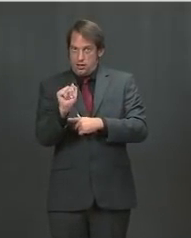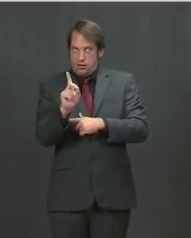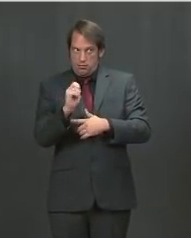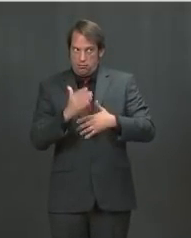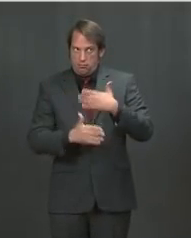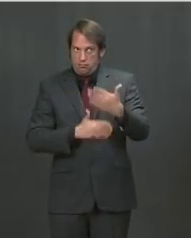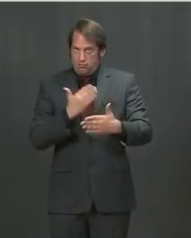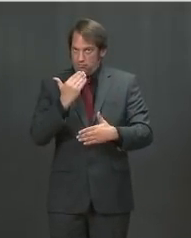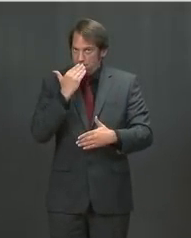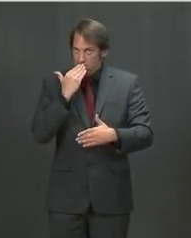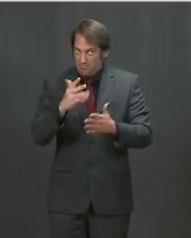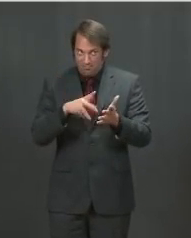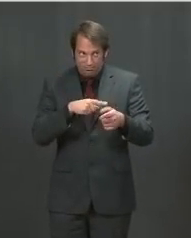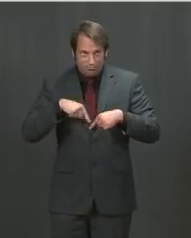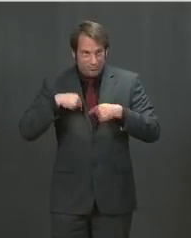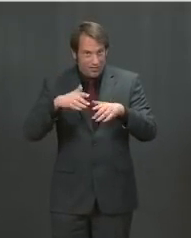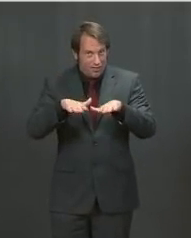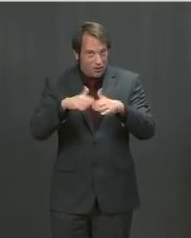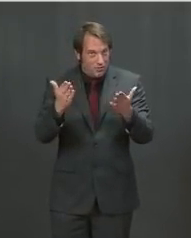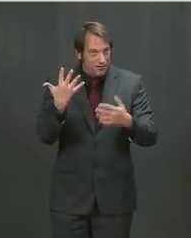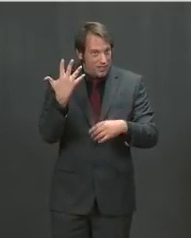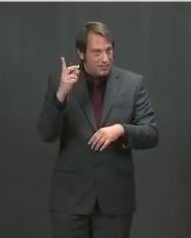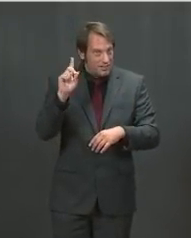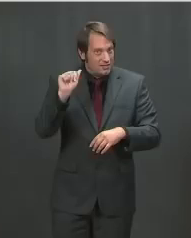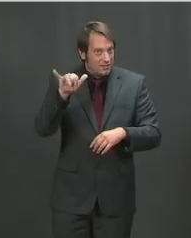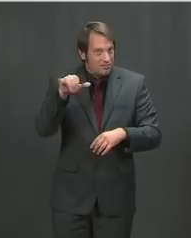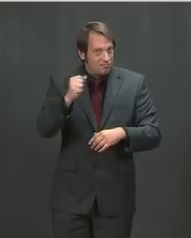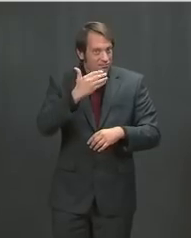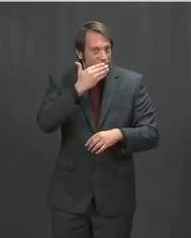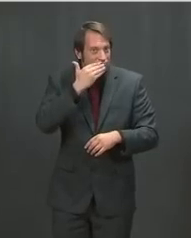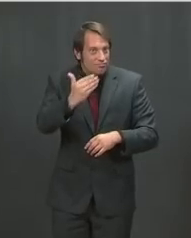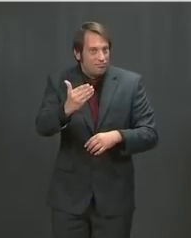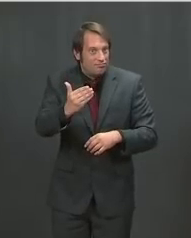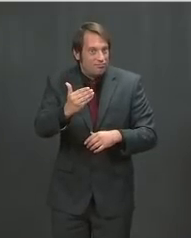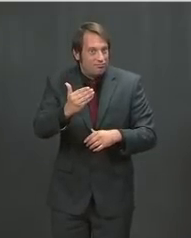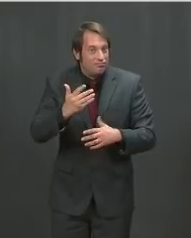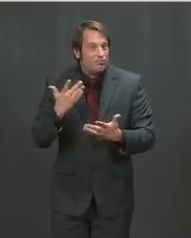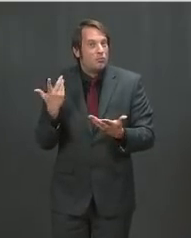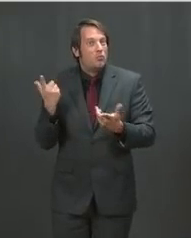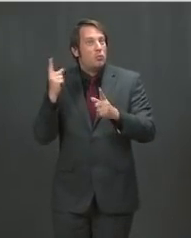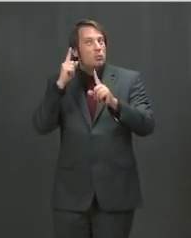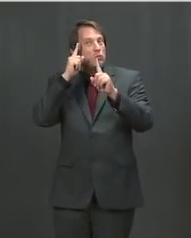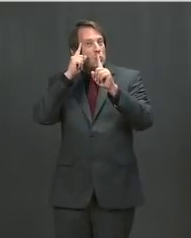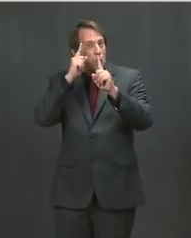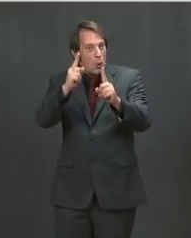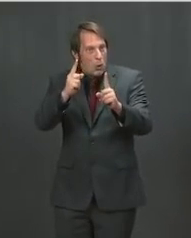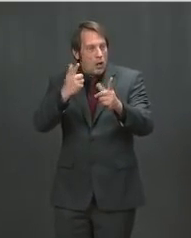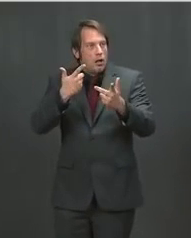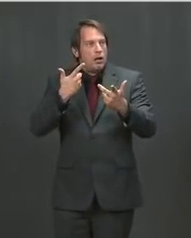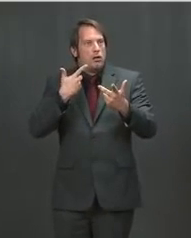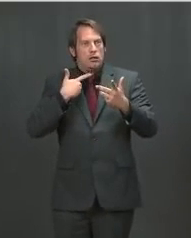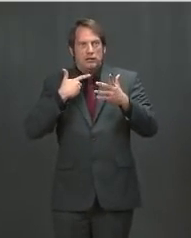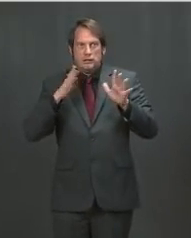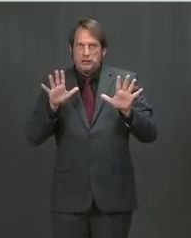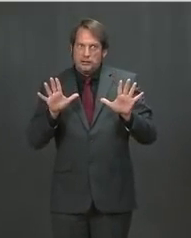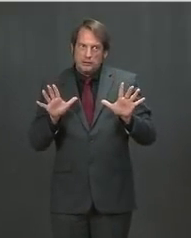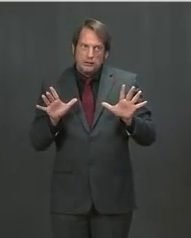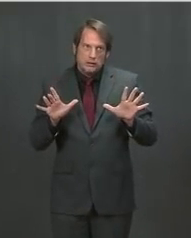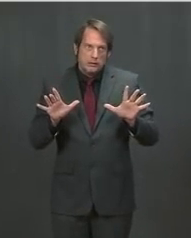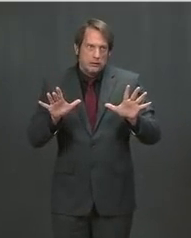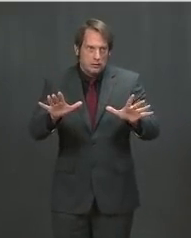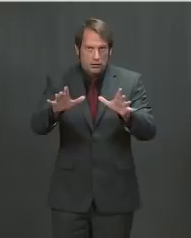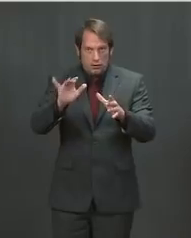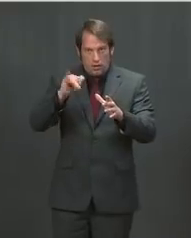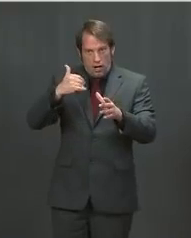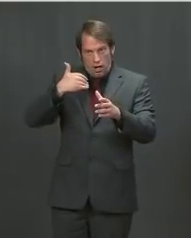of good news, to help meet our goal of ensuring Americans have a vaccine site within 5 miles of where they live,